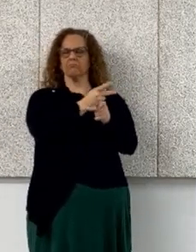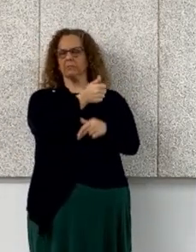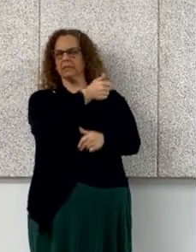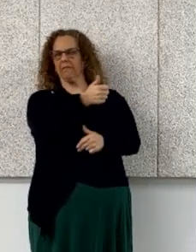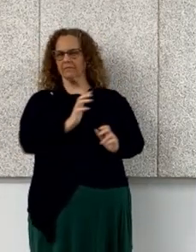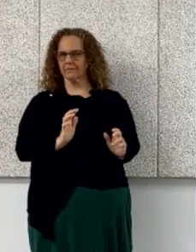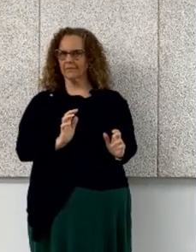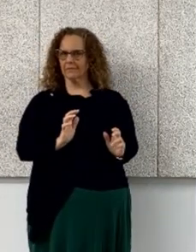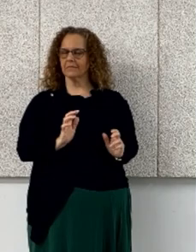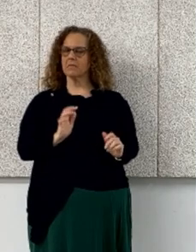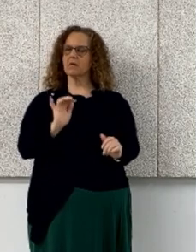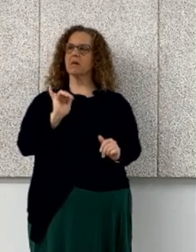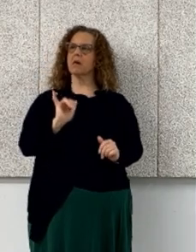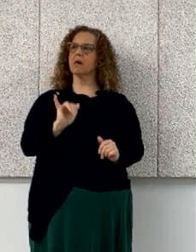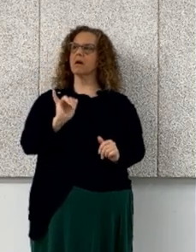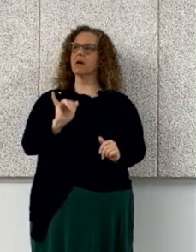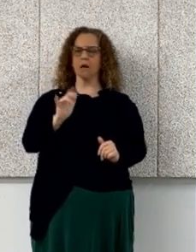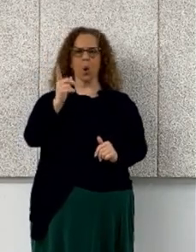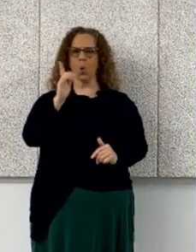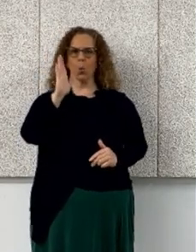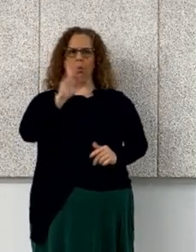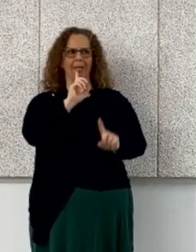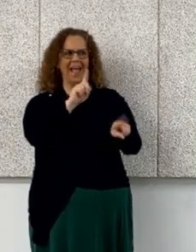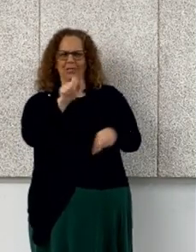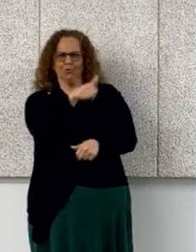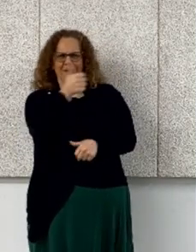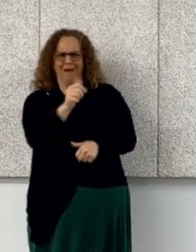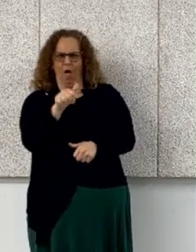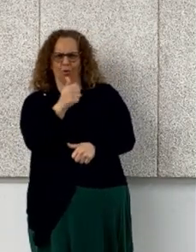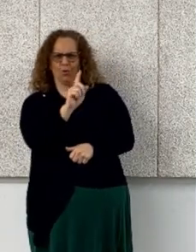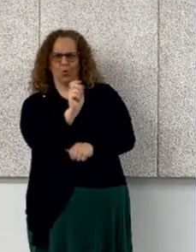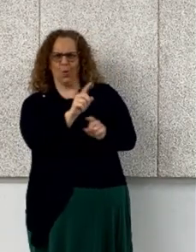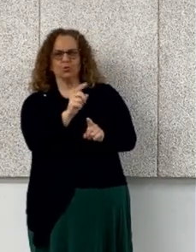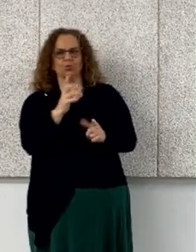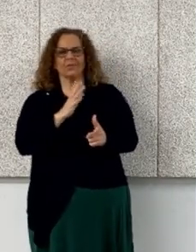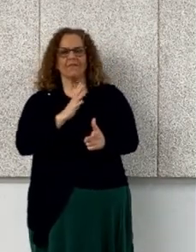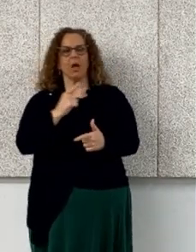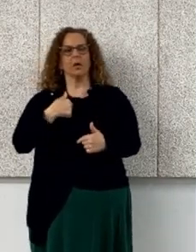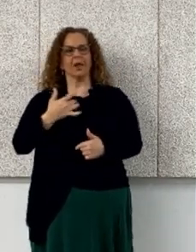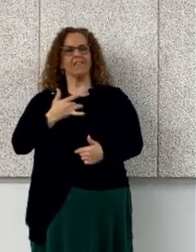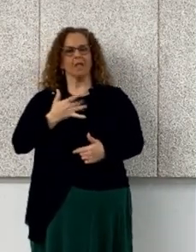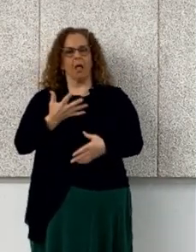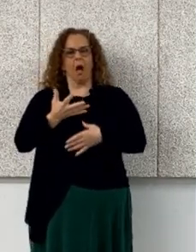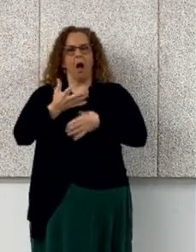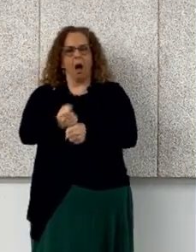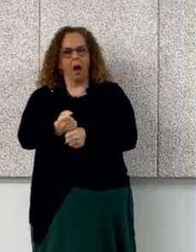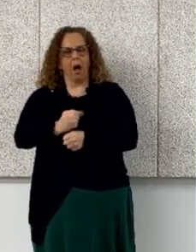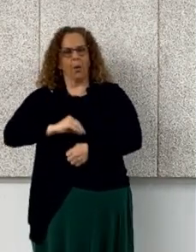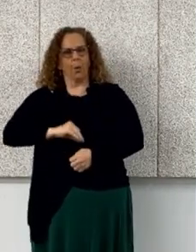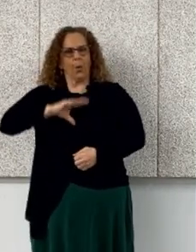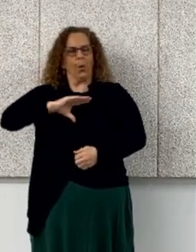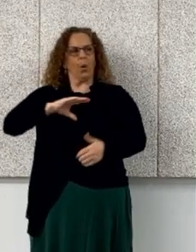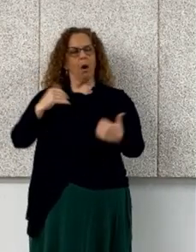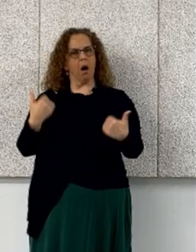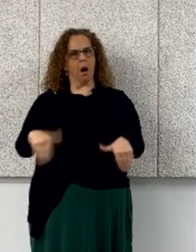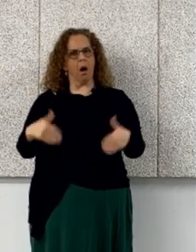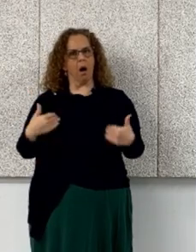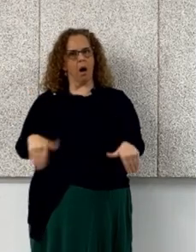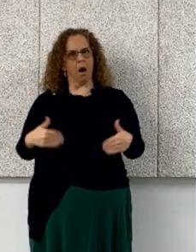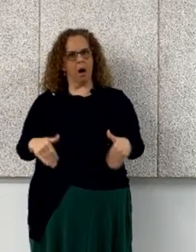something that sort of really helped give me a boost, a confidence boost. And I think walking into a